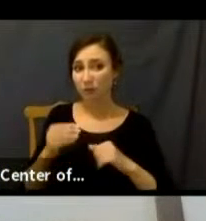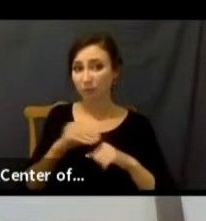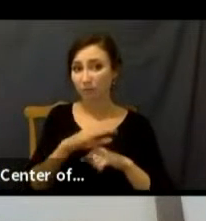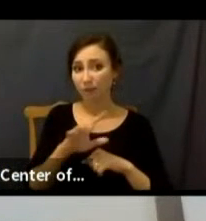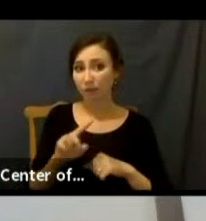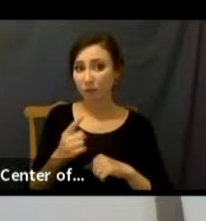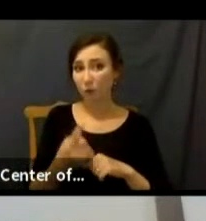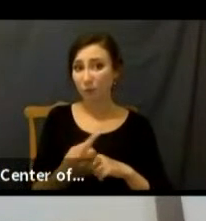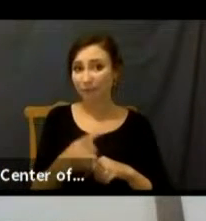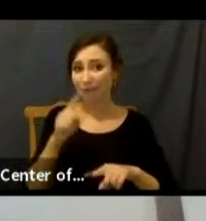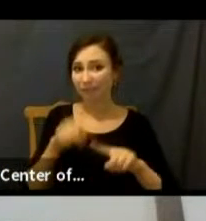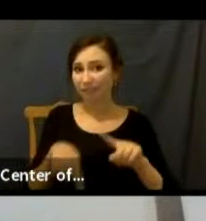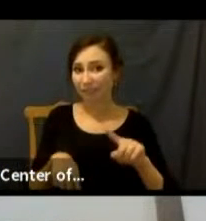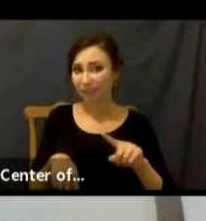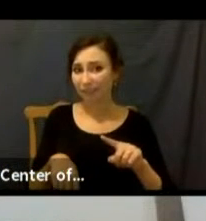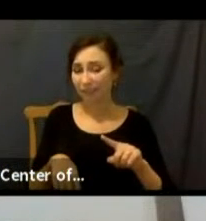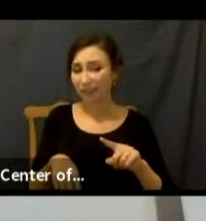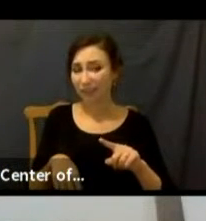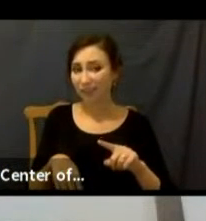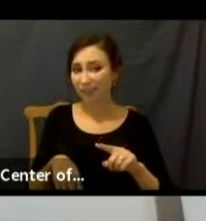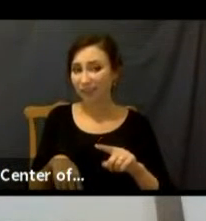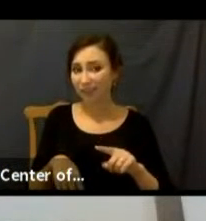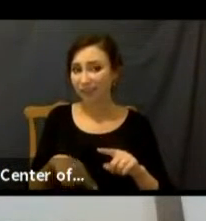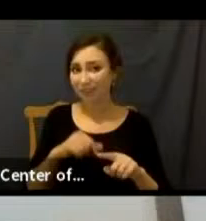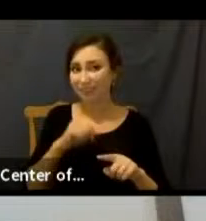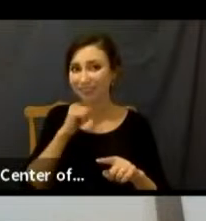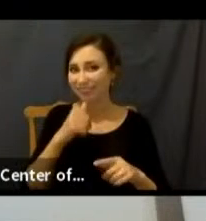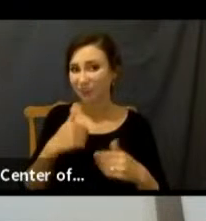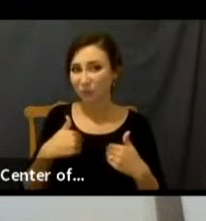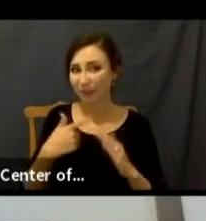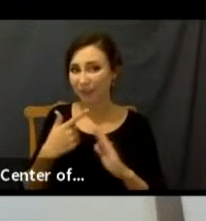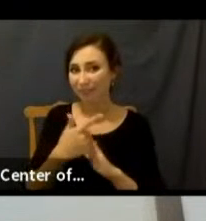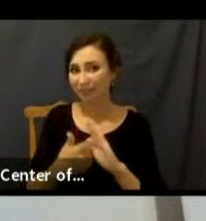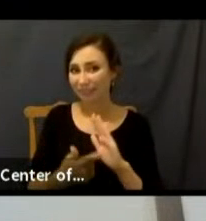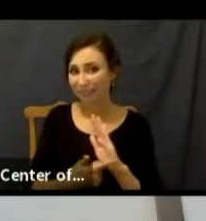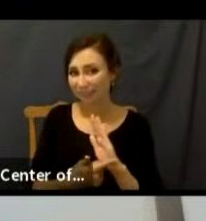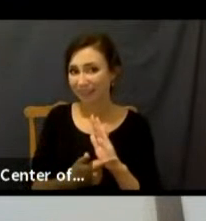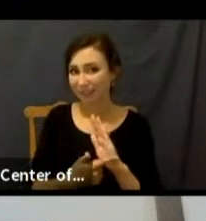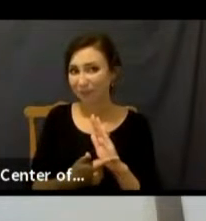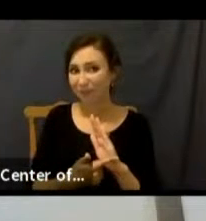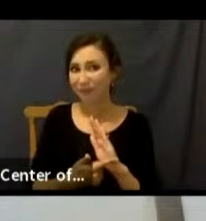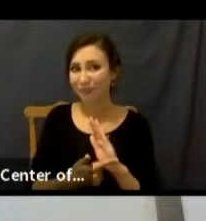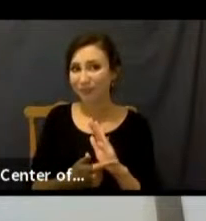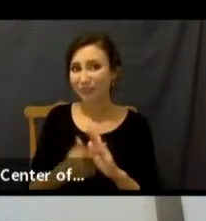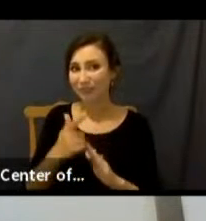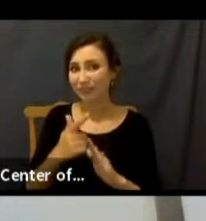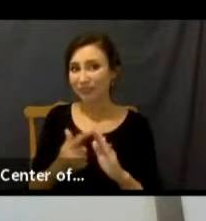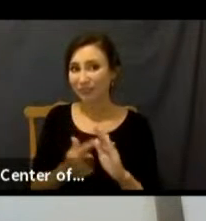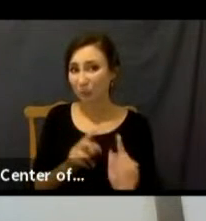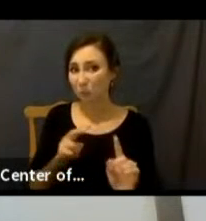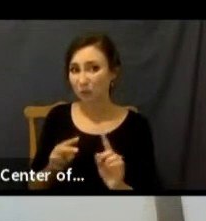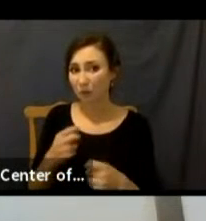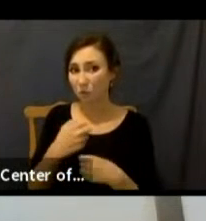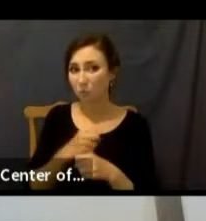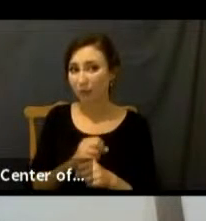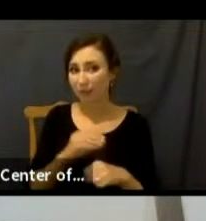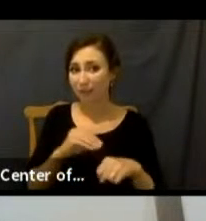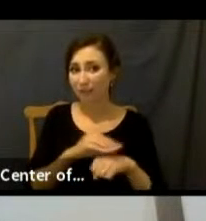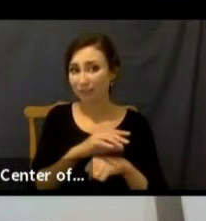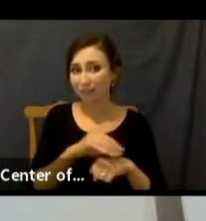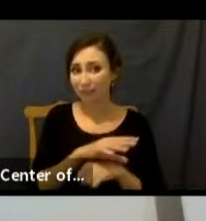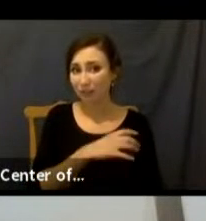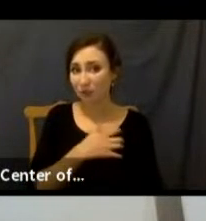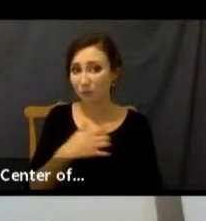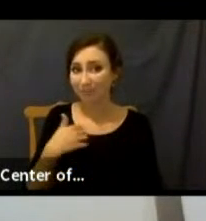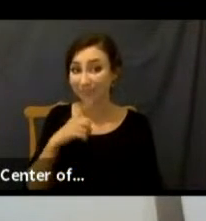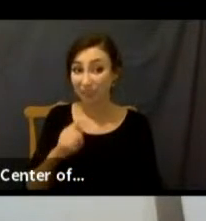They don't have the legal standing, I don't think, in state law to make us an advisory committee. They either have to